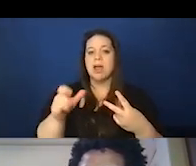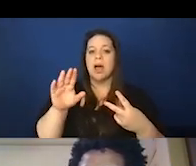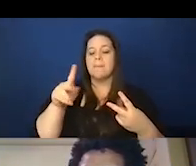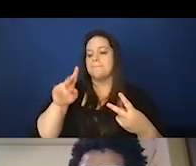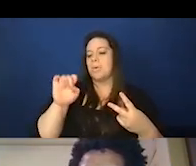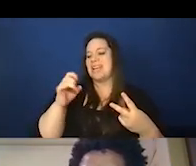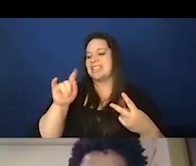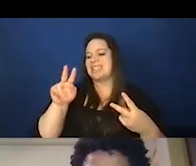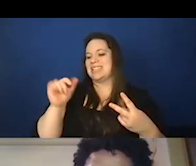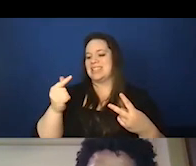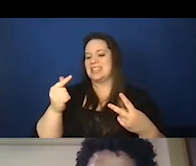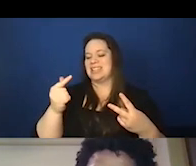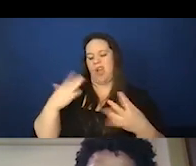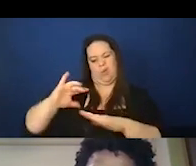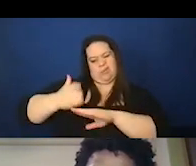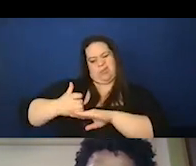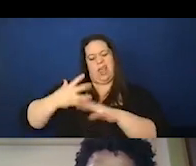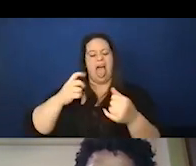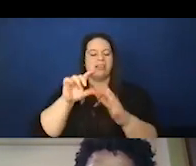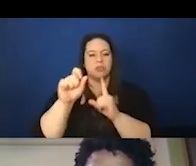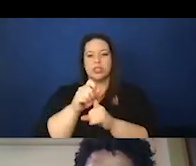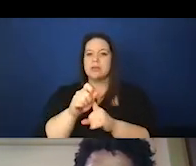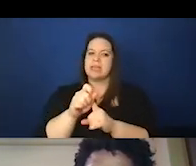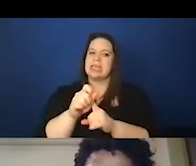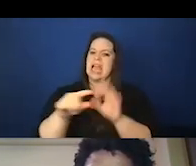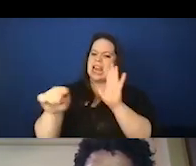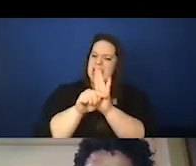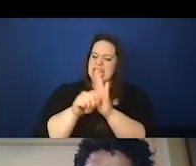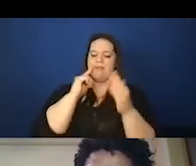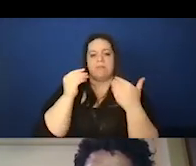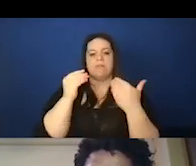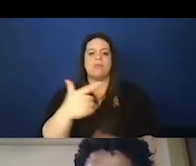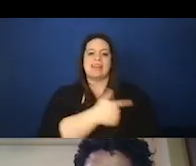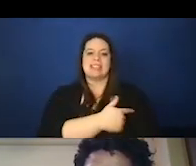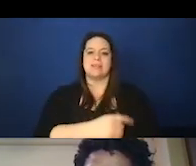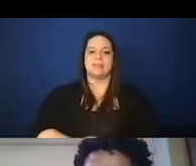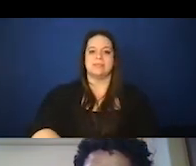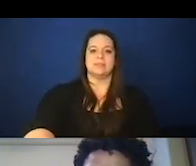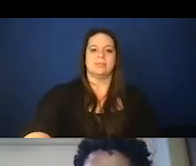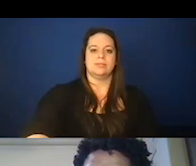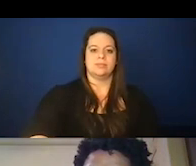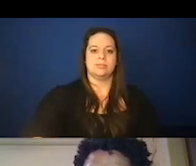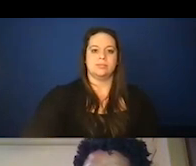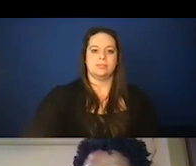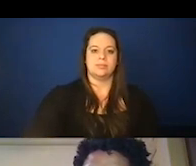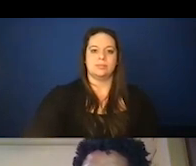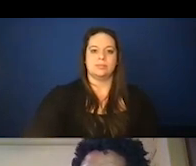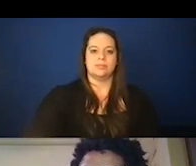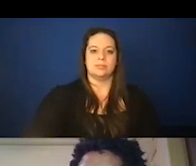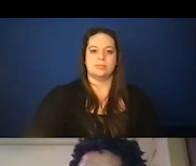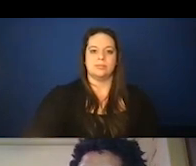conditions that could make it detrimental or challenging for someone to receive the vaccine. I'll start with that. I